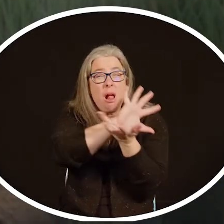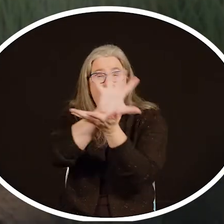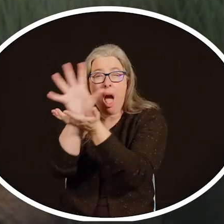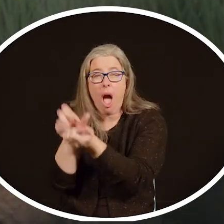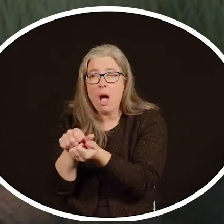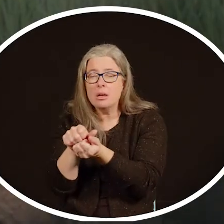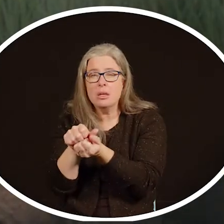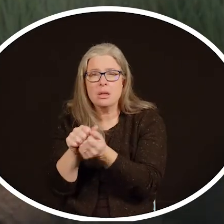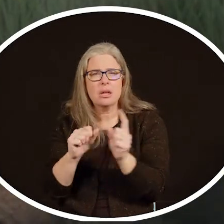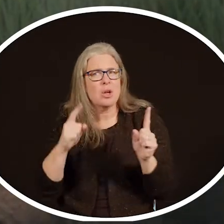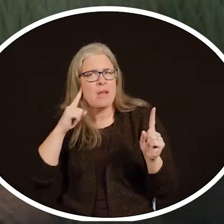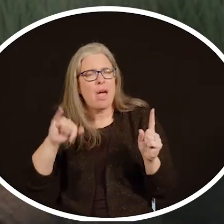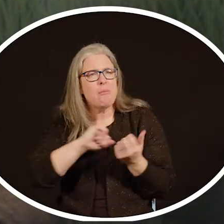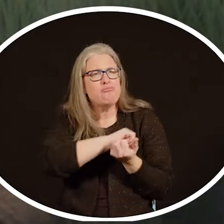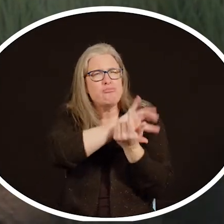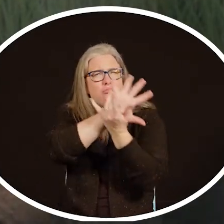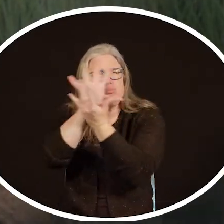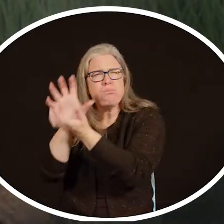What's that